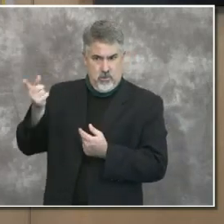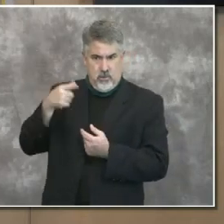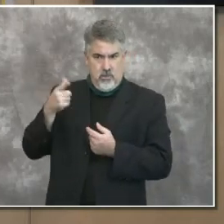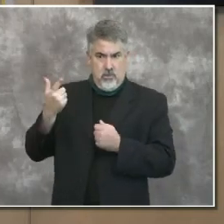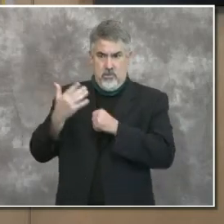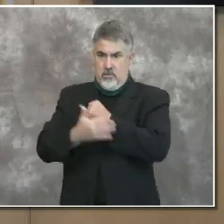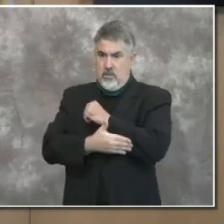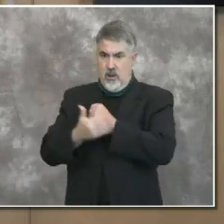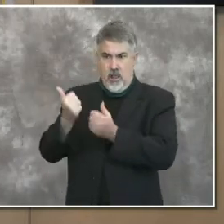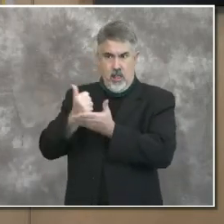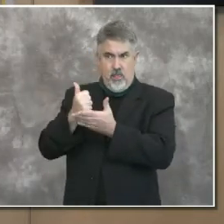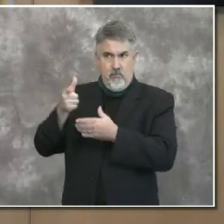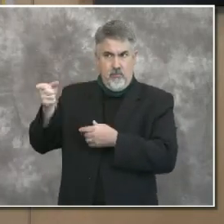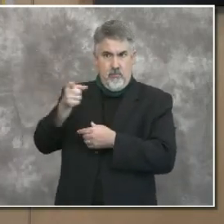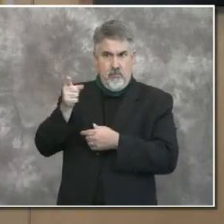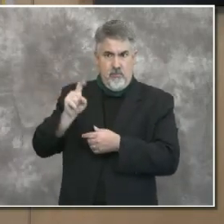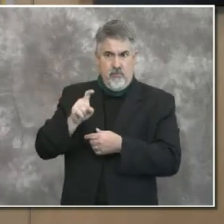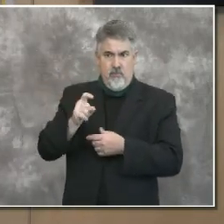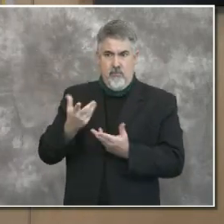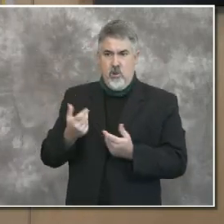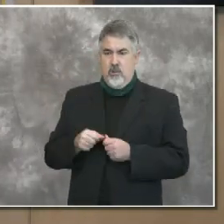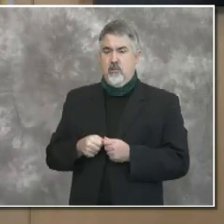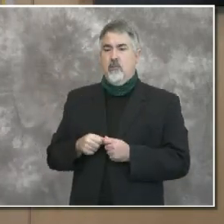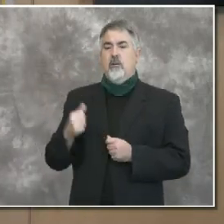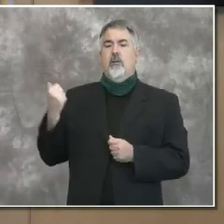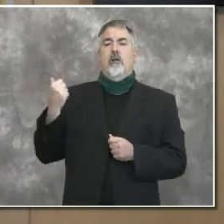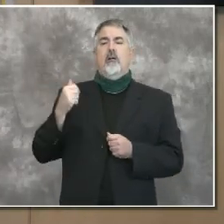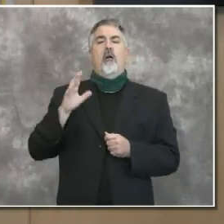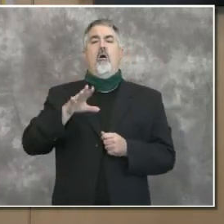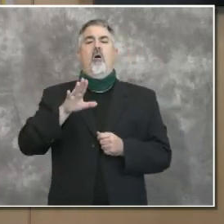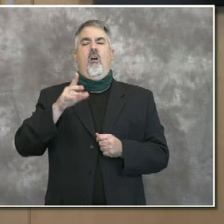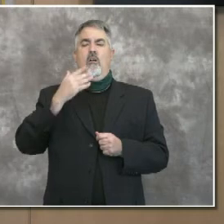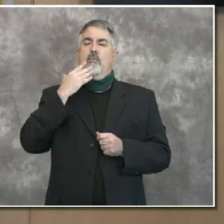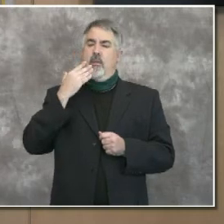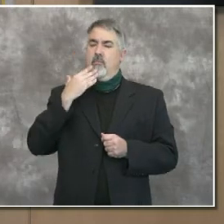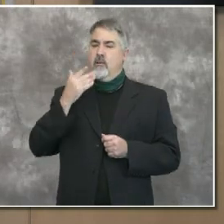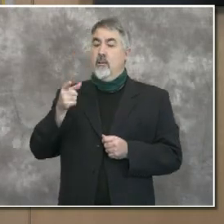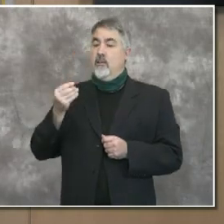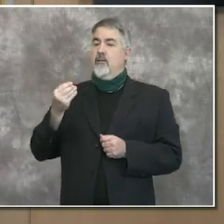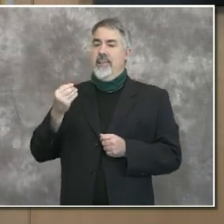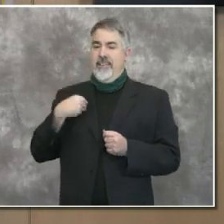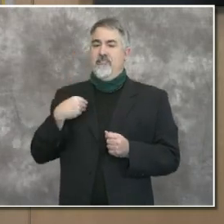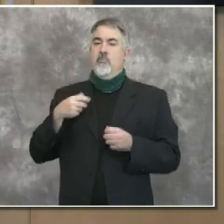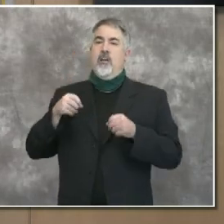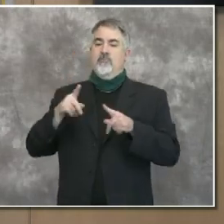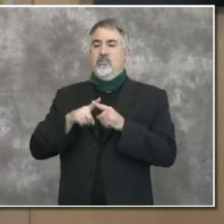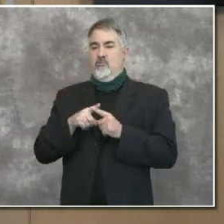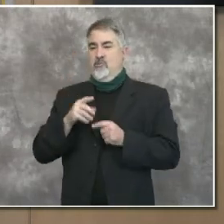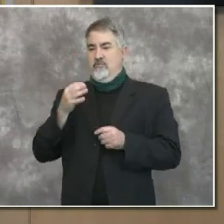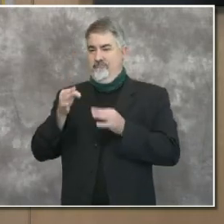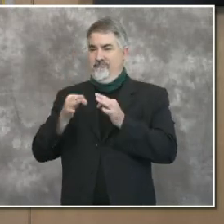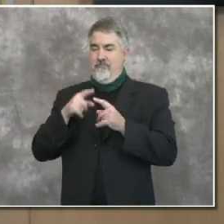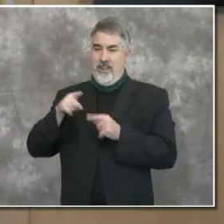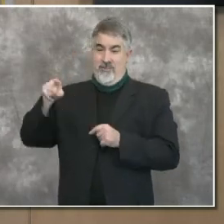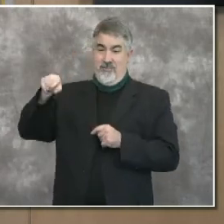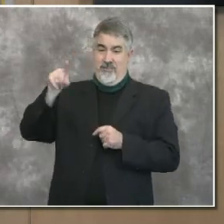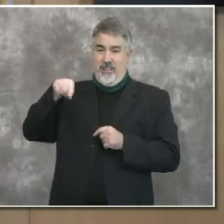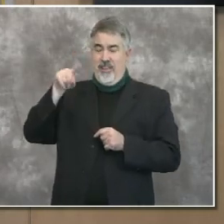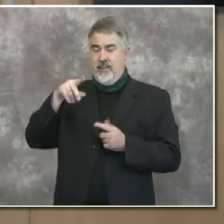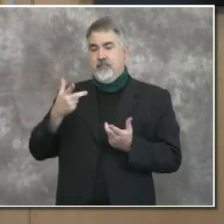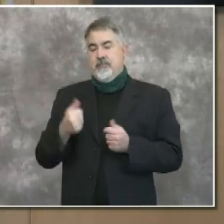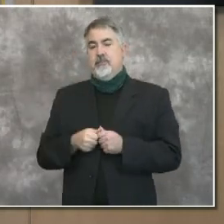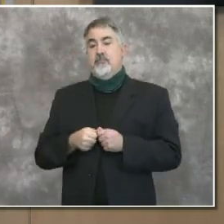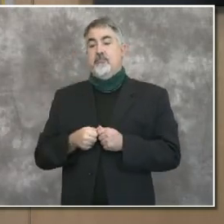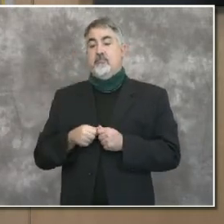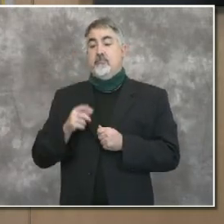assistance? Well, thanks for that question, because it gives me a great chance to talk about the integral and integrated approach that we have with